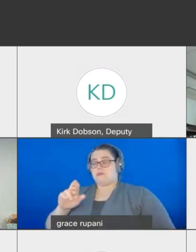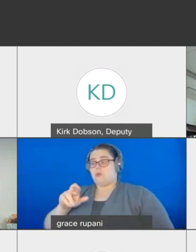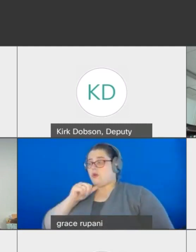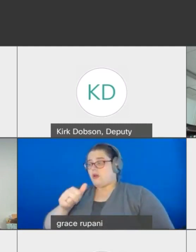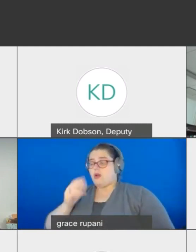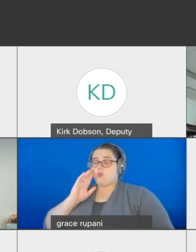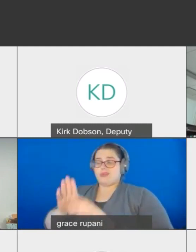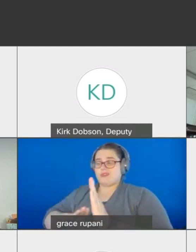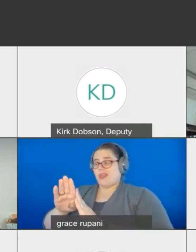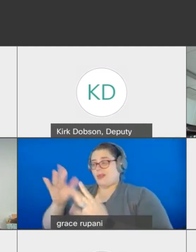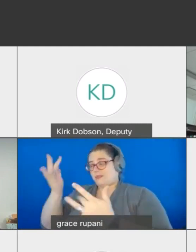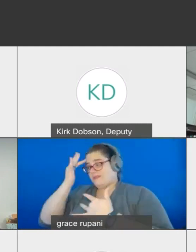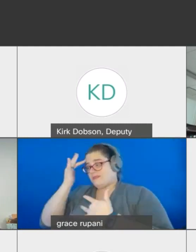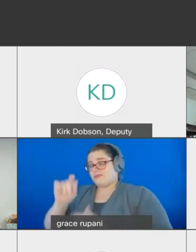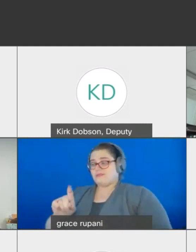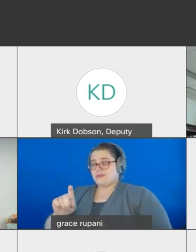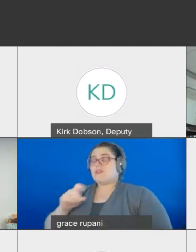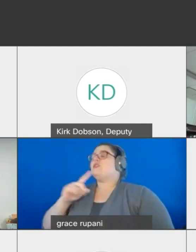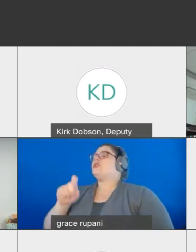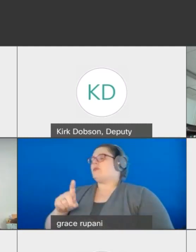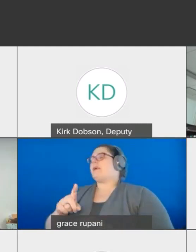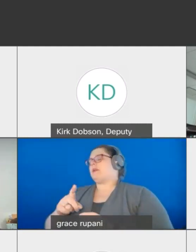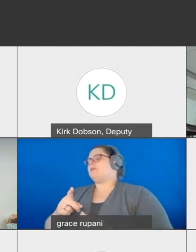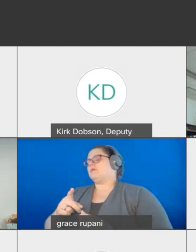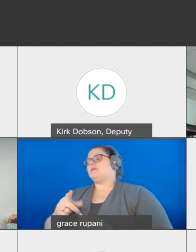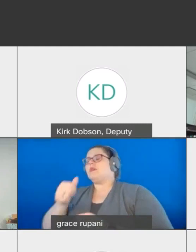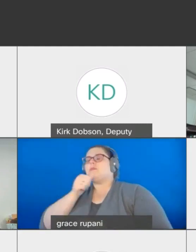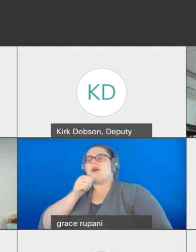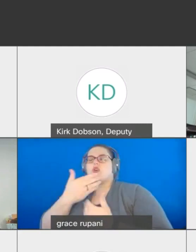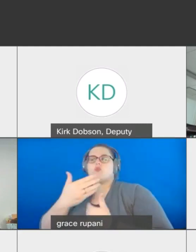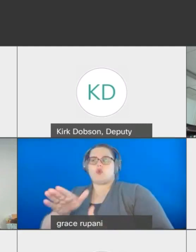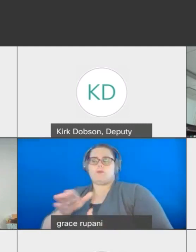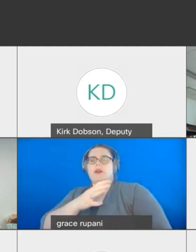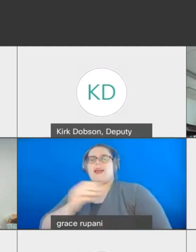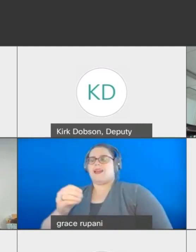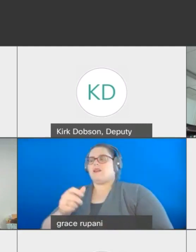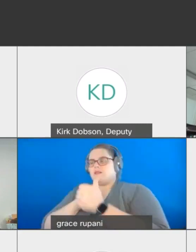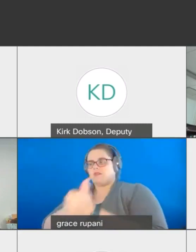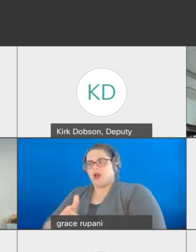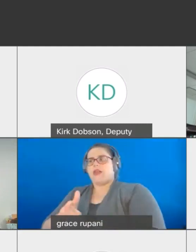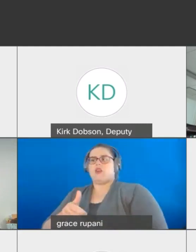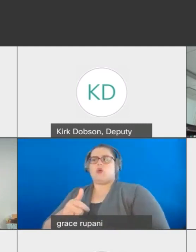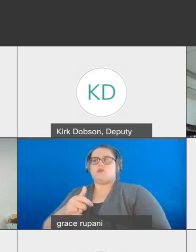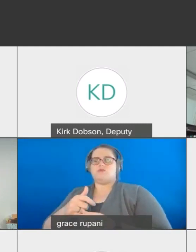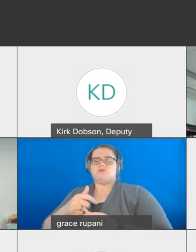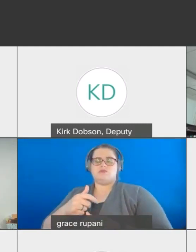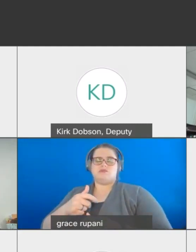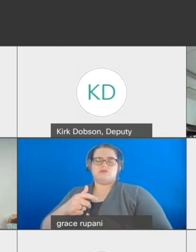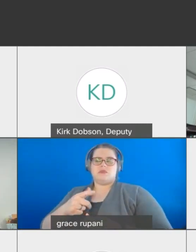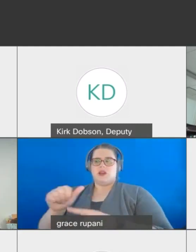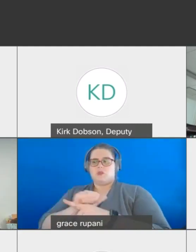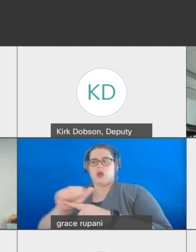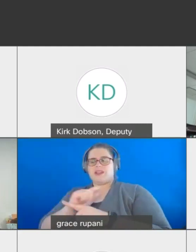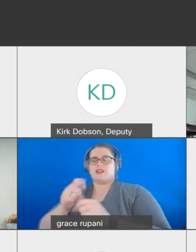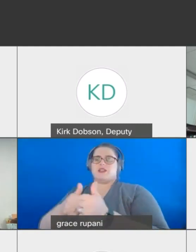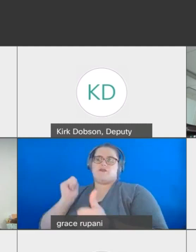room, and transmission-based precautions for COVID should be followed for all those individuals. And